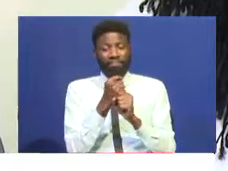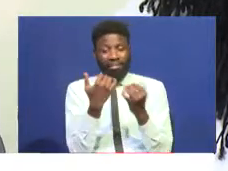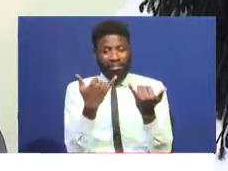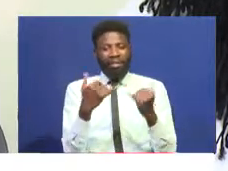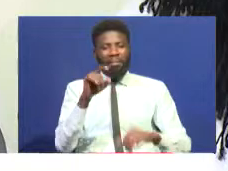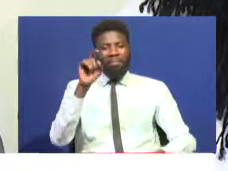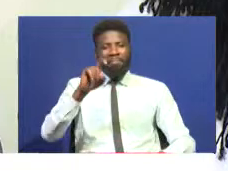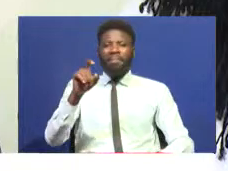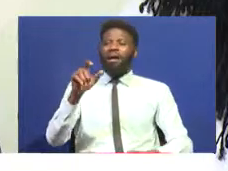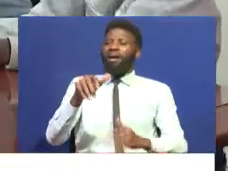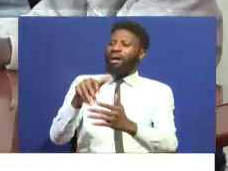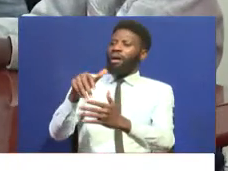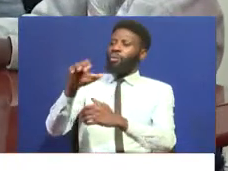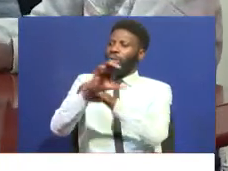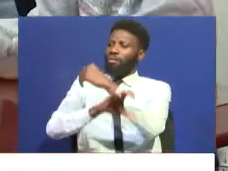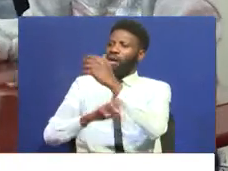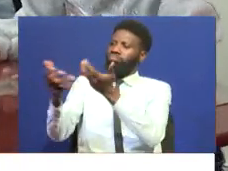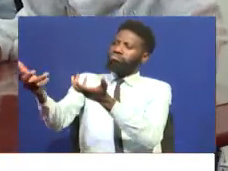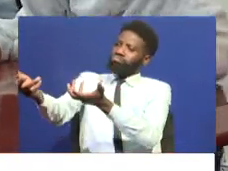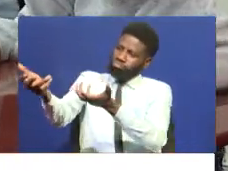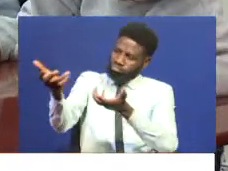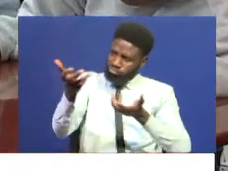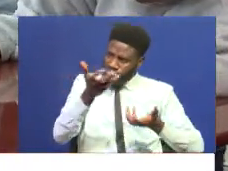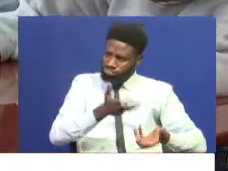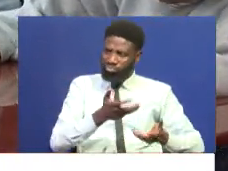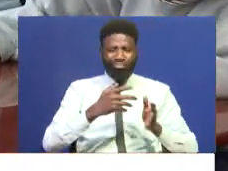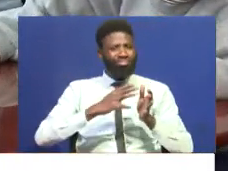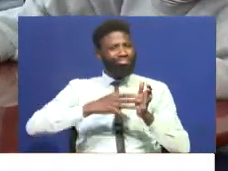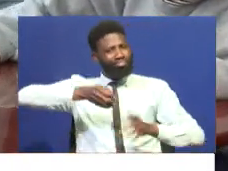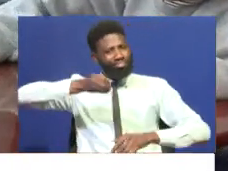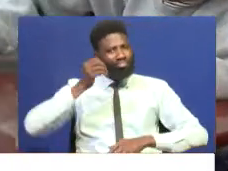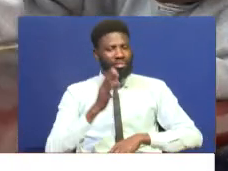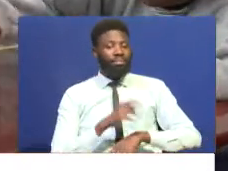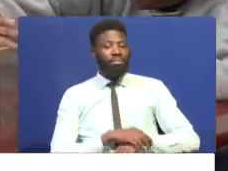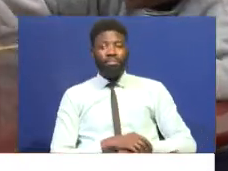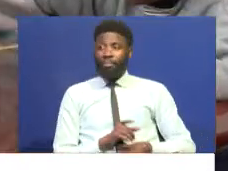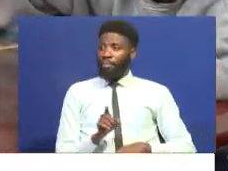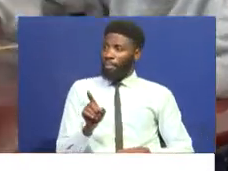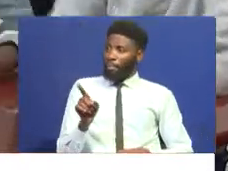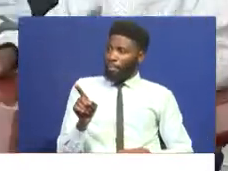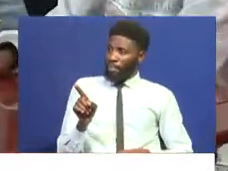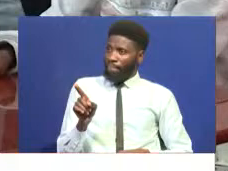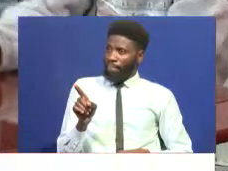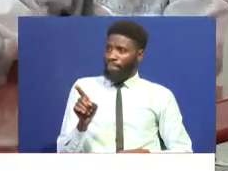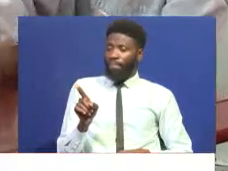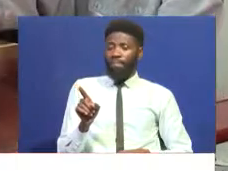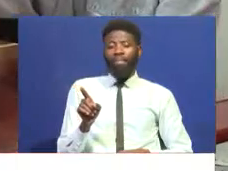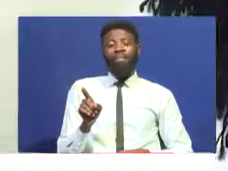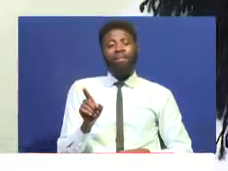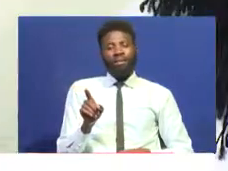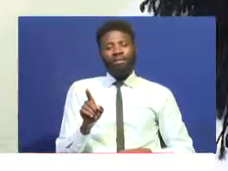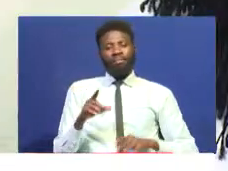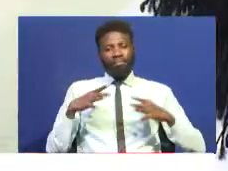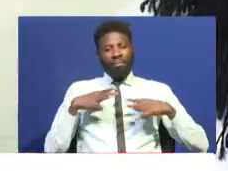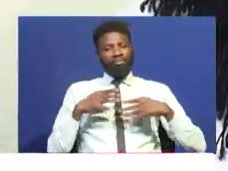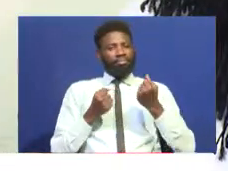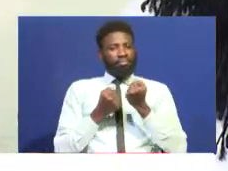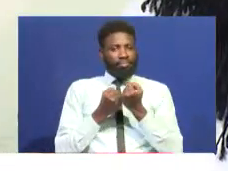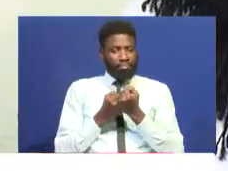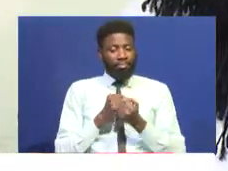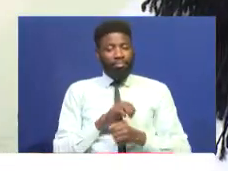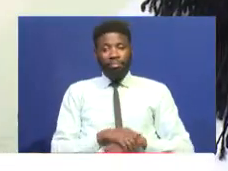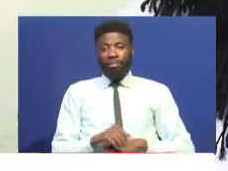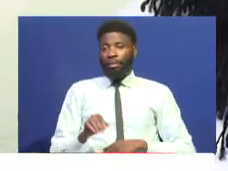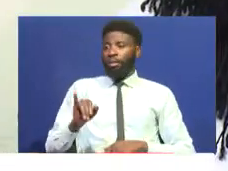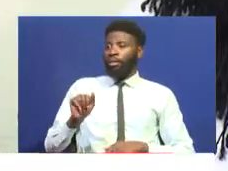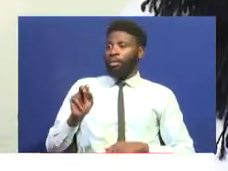from outside, and they come very costly. It will be a medical milestone financed by the goodwill of humanity. This case of Ian